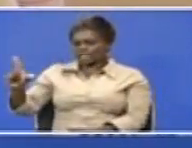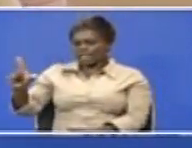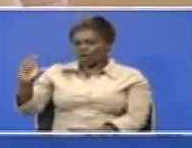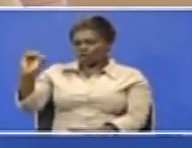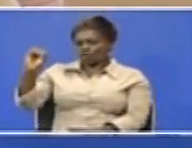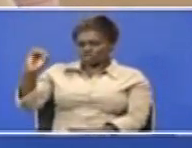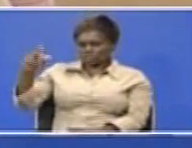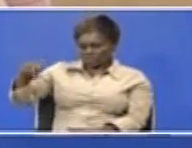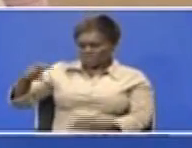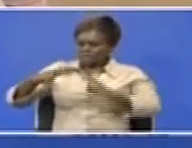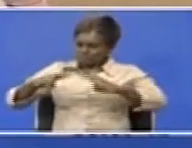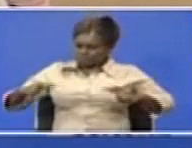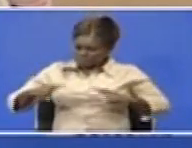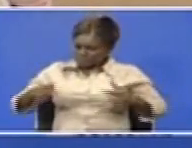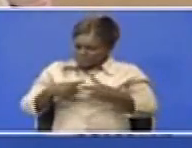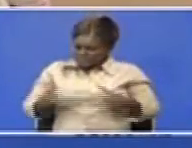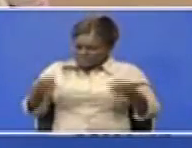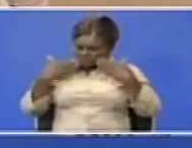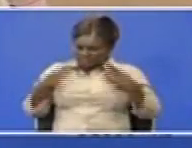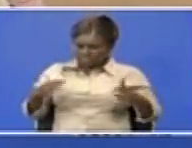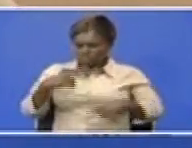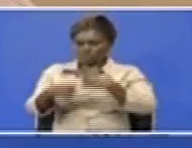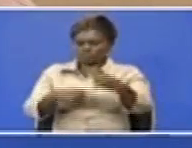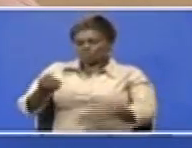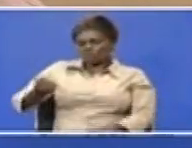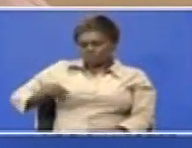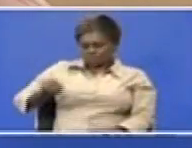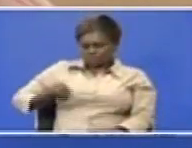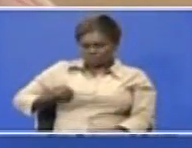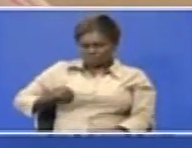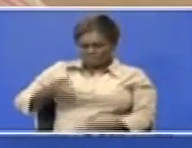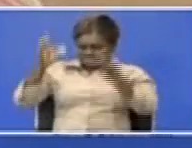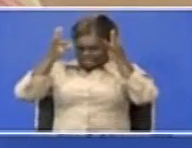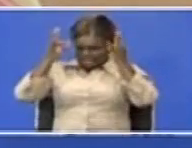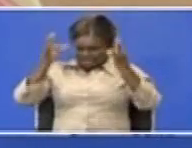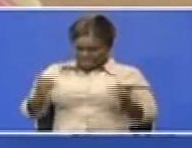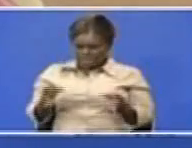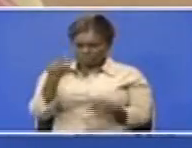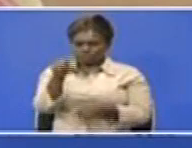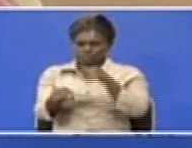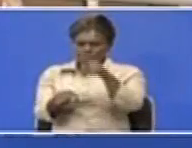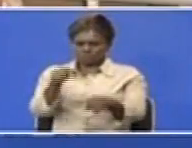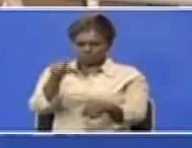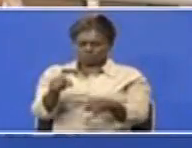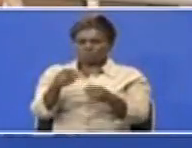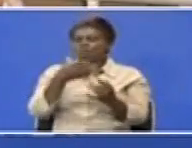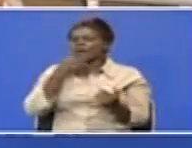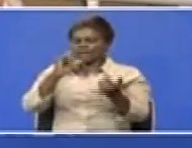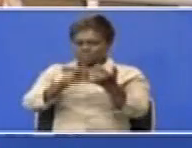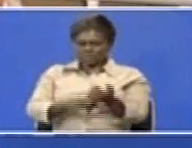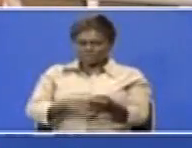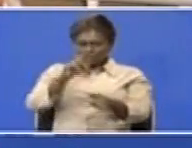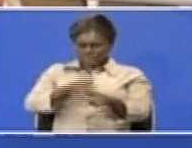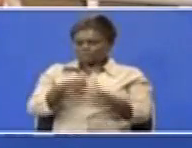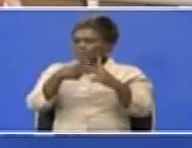Mwangi said investigations are ongoing. Kawira has this time resolved to press charges against her spouse. What started